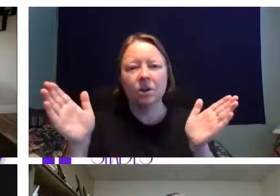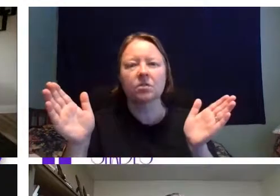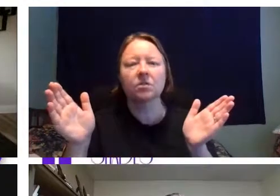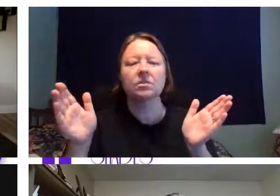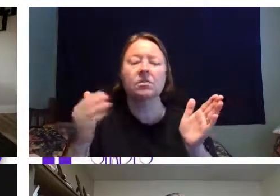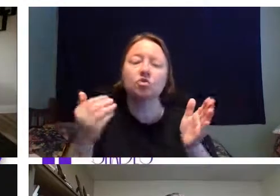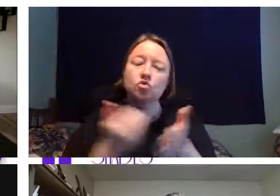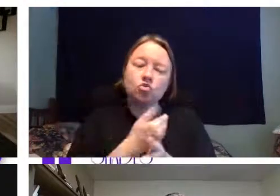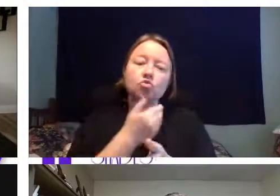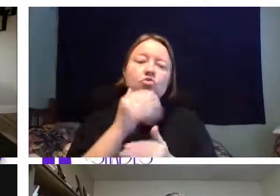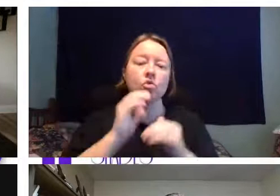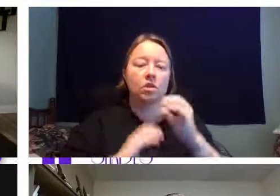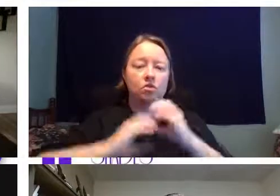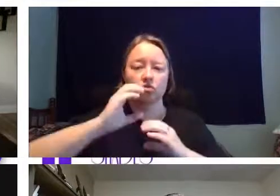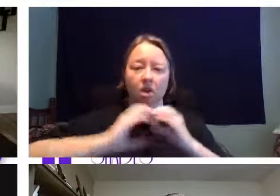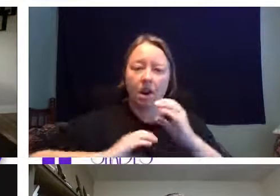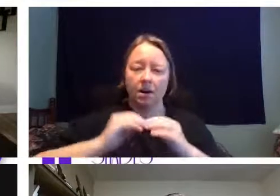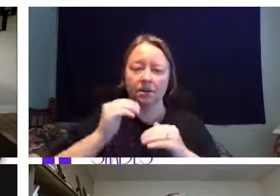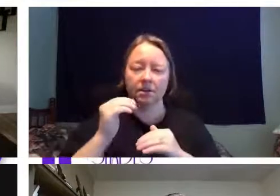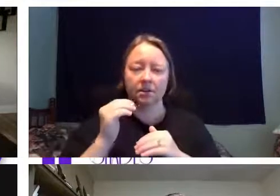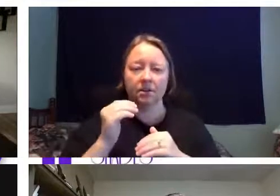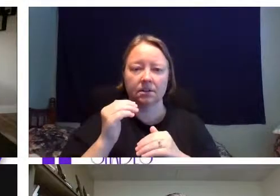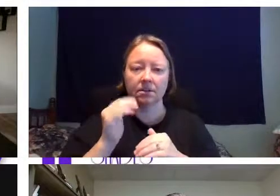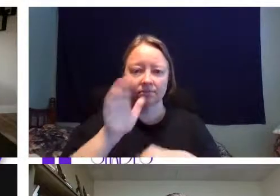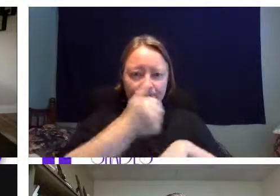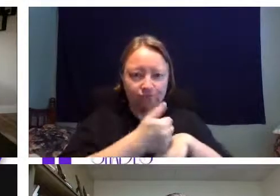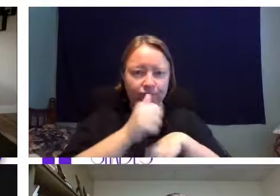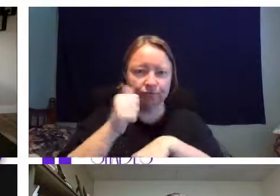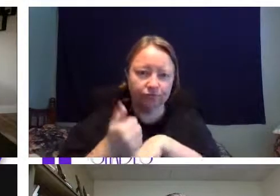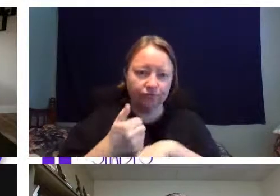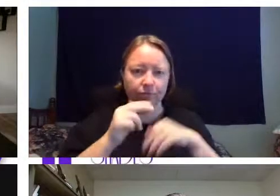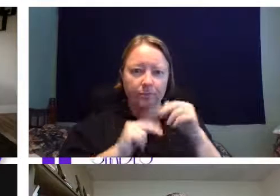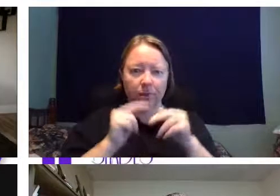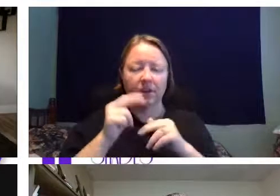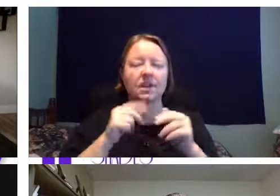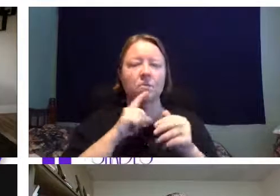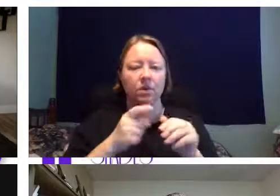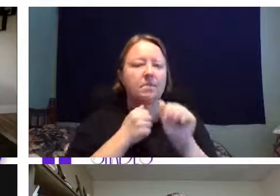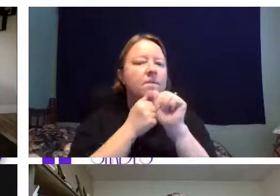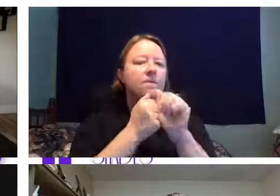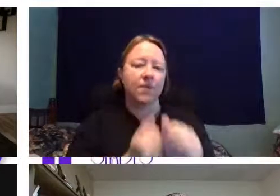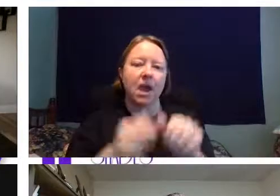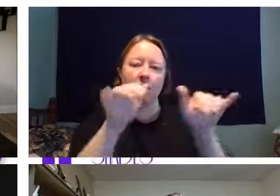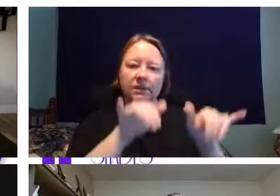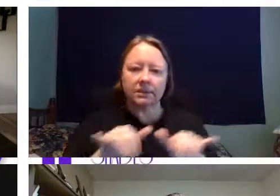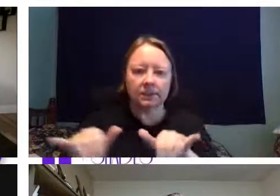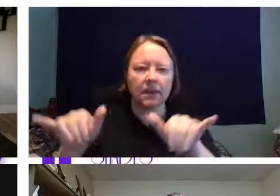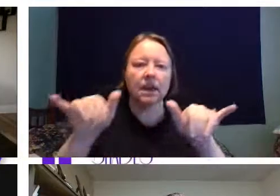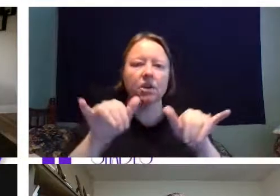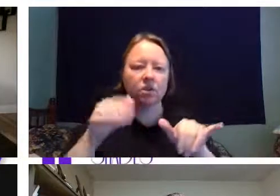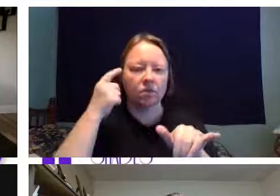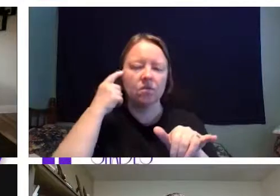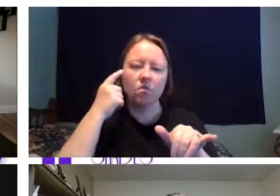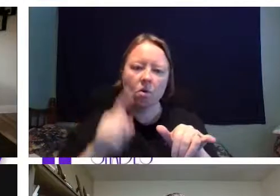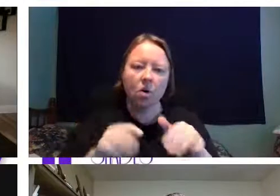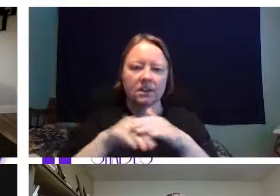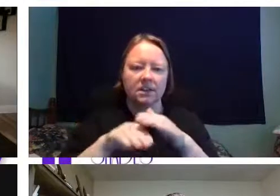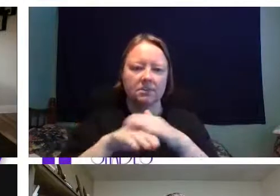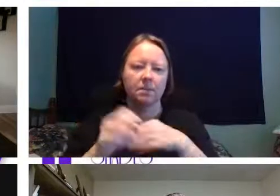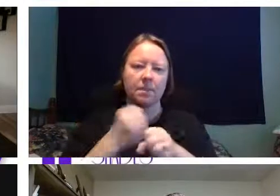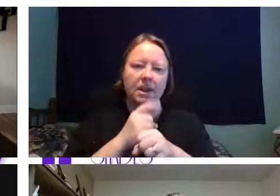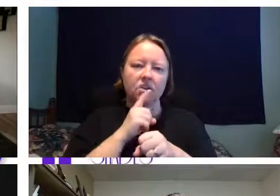newly built construction and their standards, they seem to be really on top of, the accessibility, making sure they were